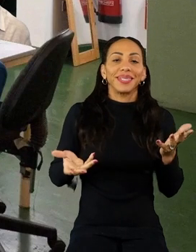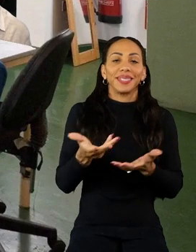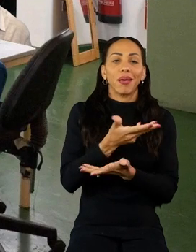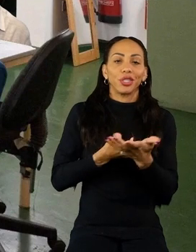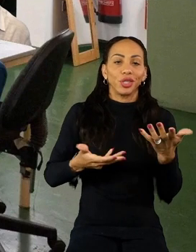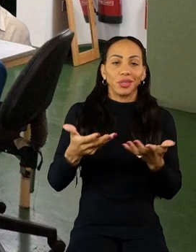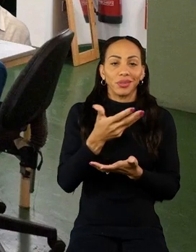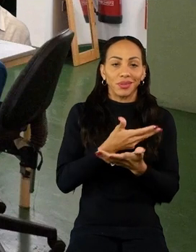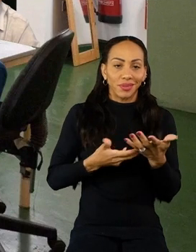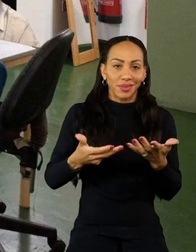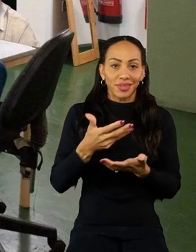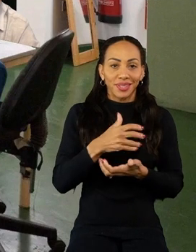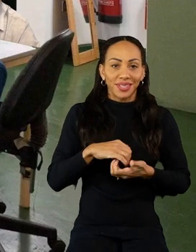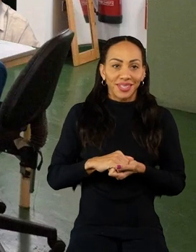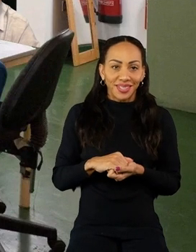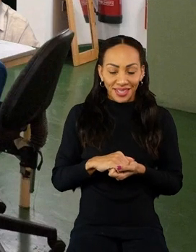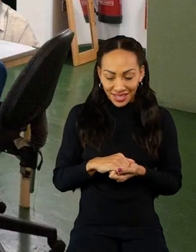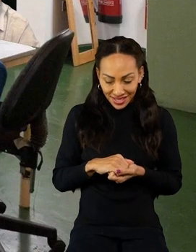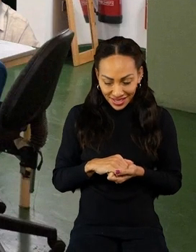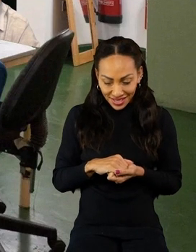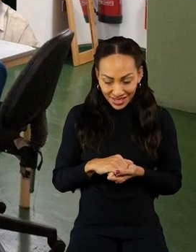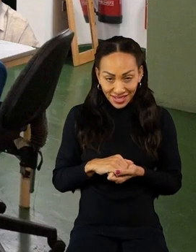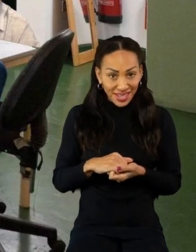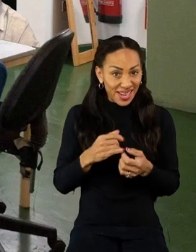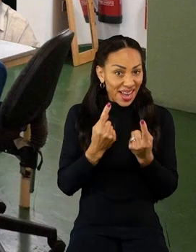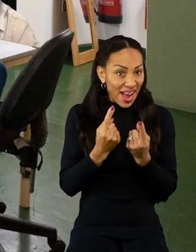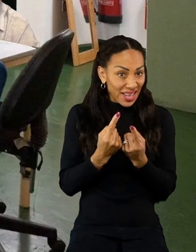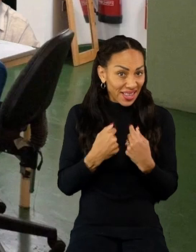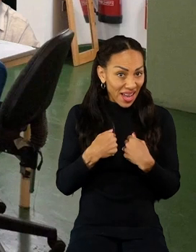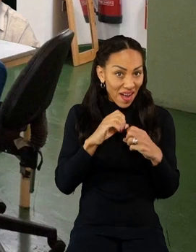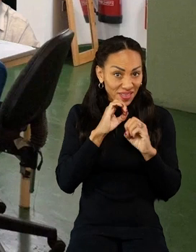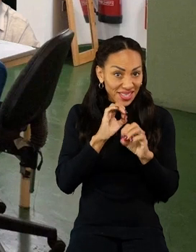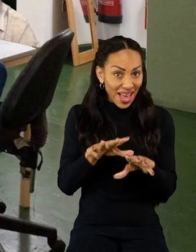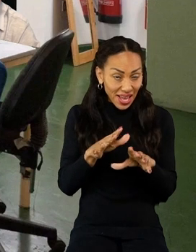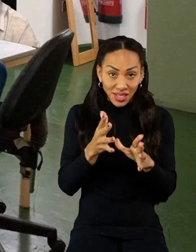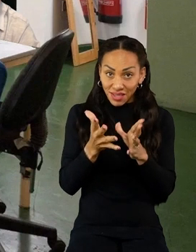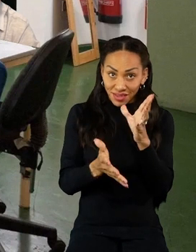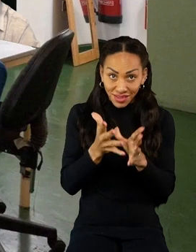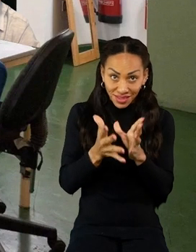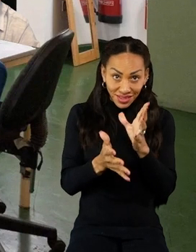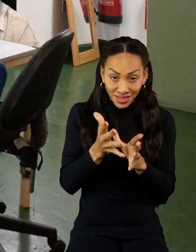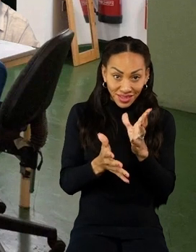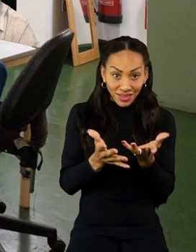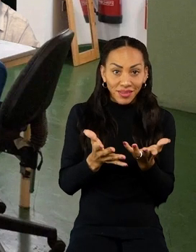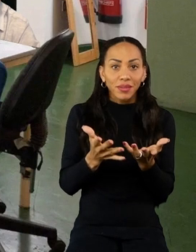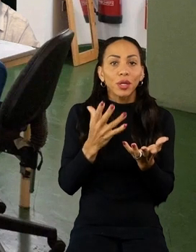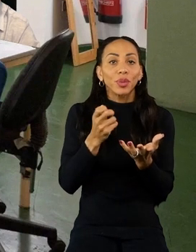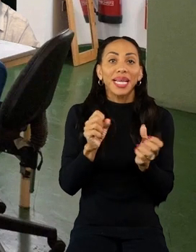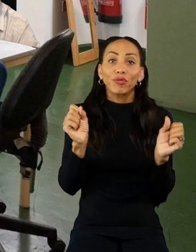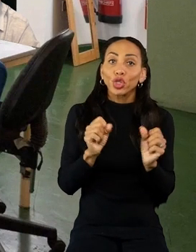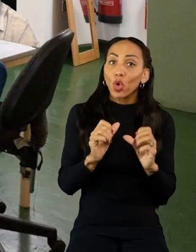point in the program next is that we're going to go to some discussion. So maybe there's some contributions. I'm